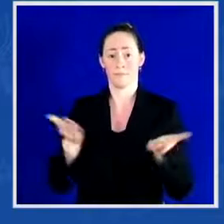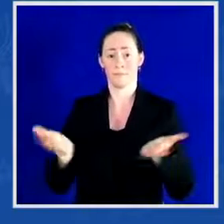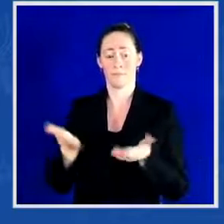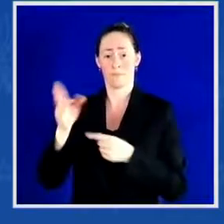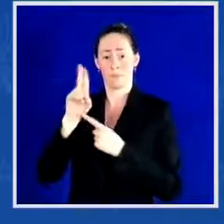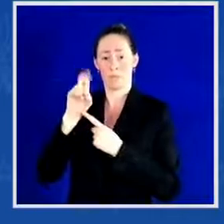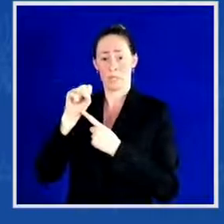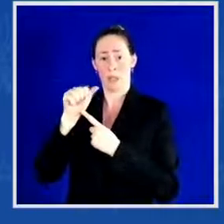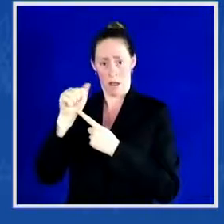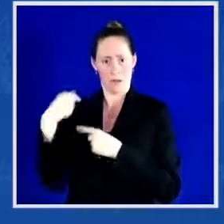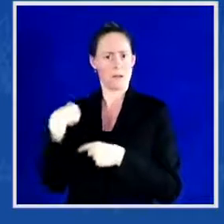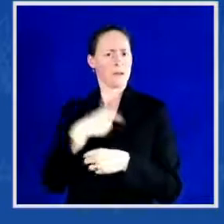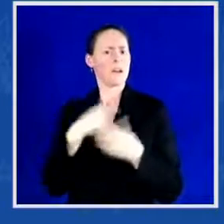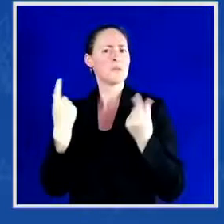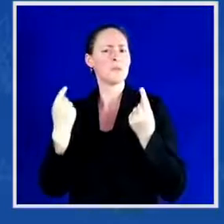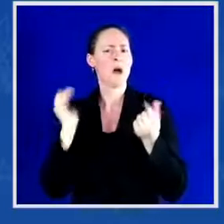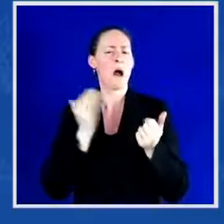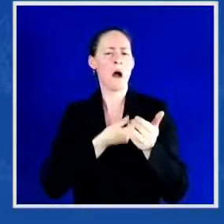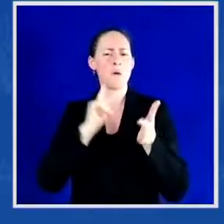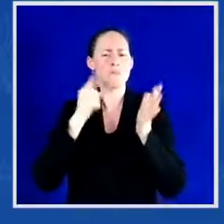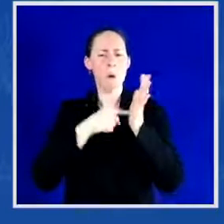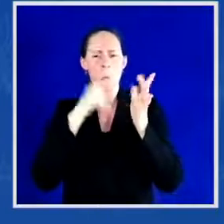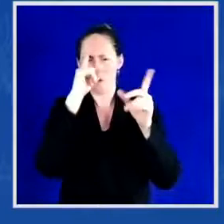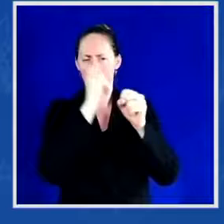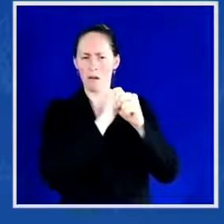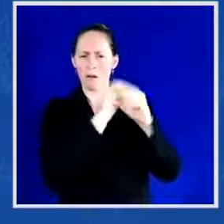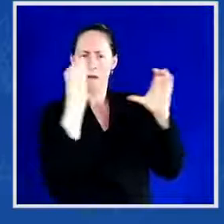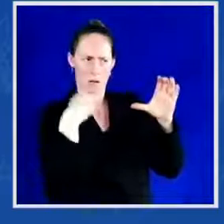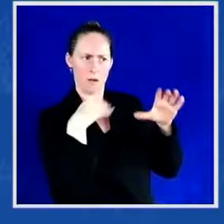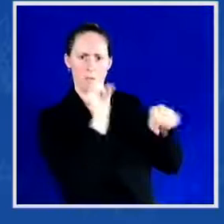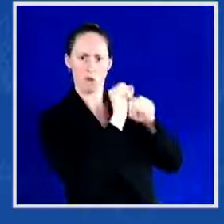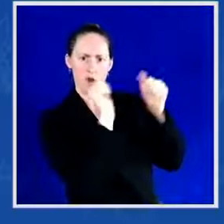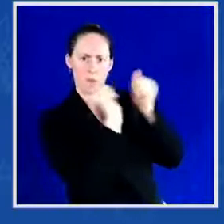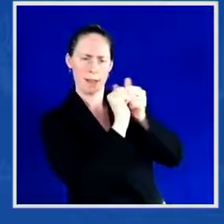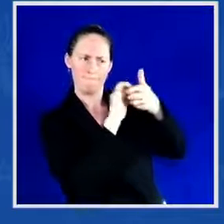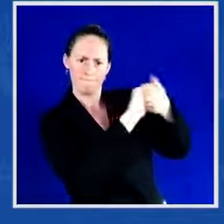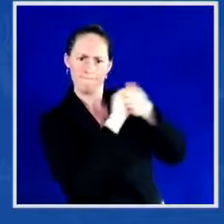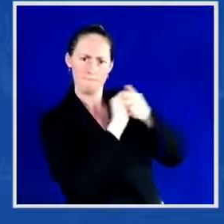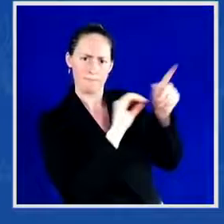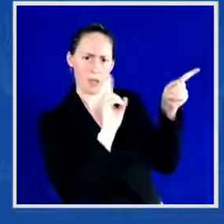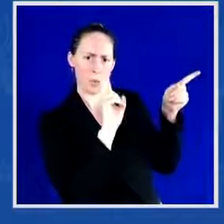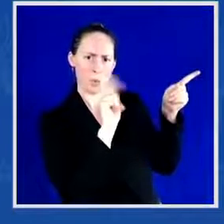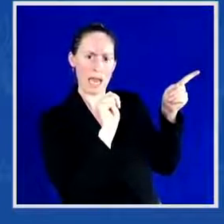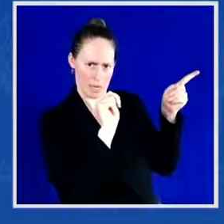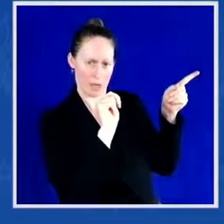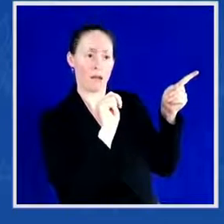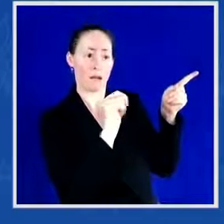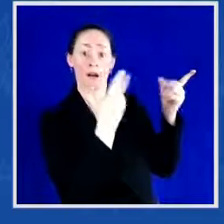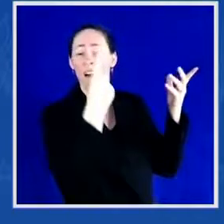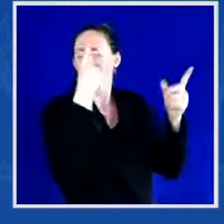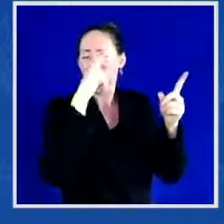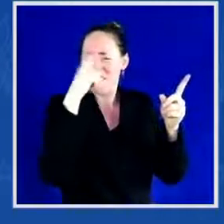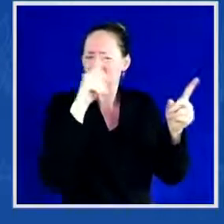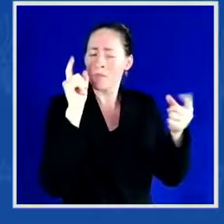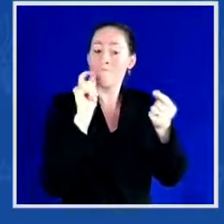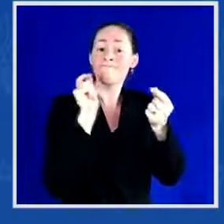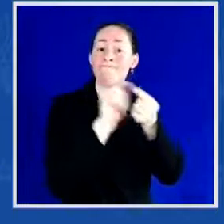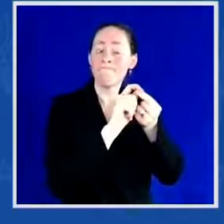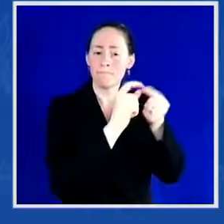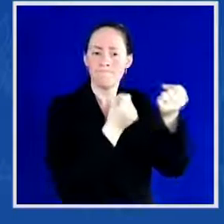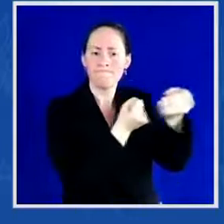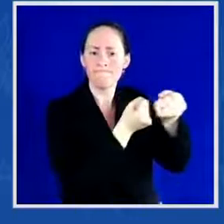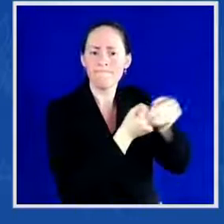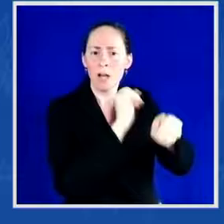rapid humanitarian assistance and to marshal international support for the people of Gaza and the Gaza reconstruction